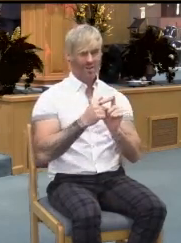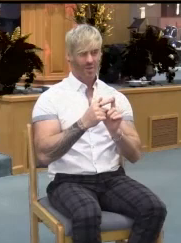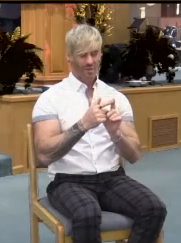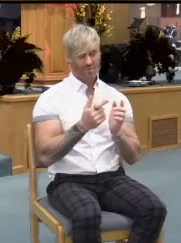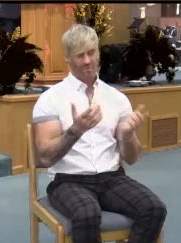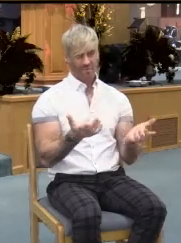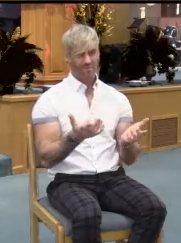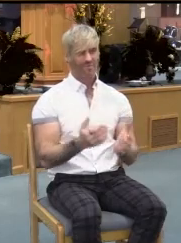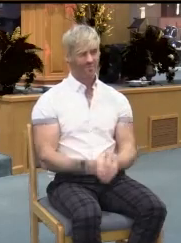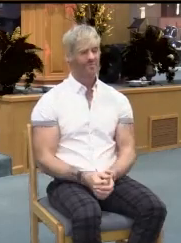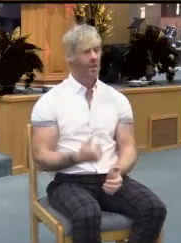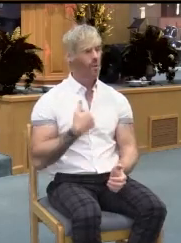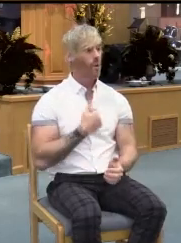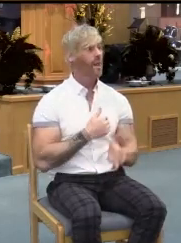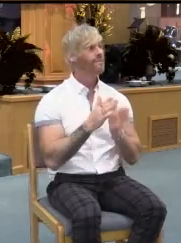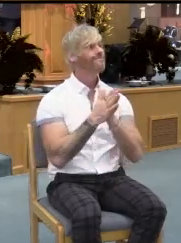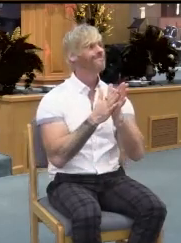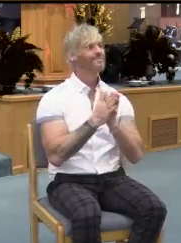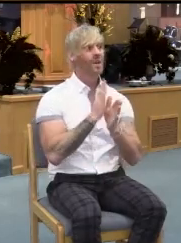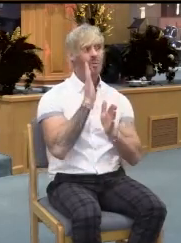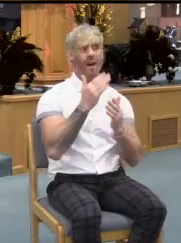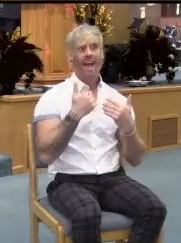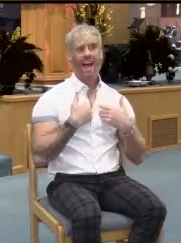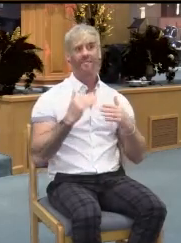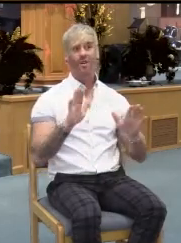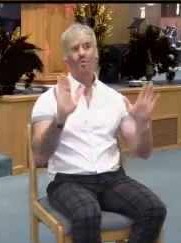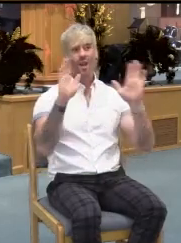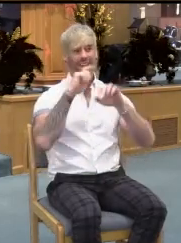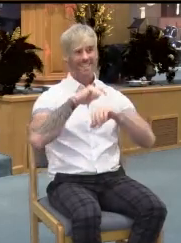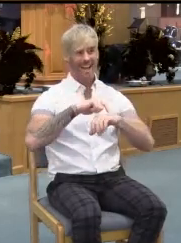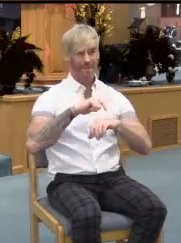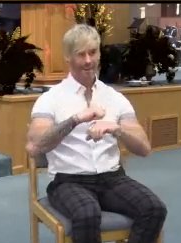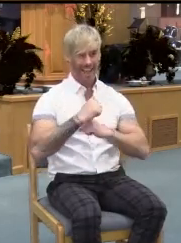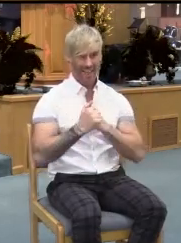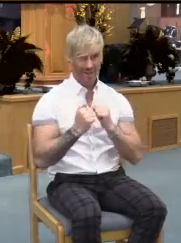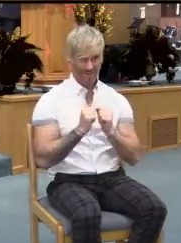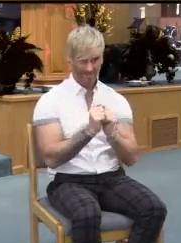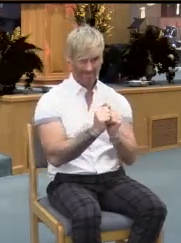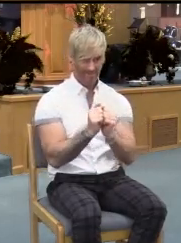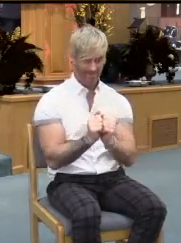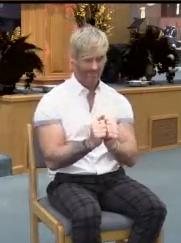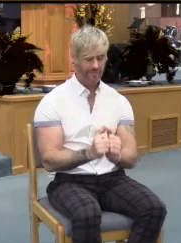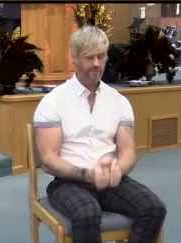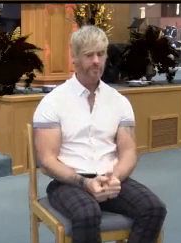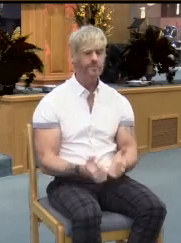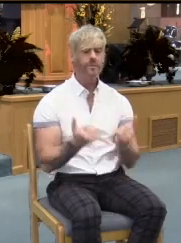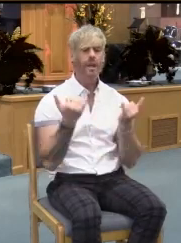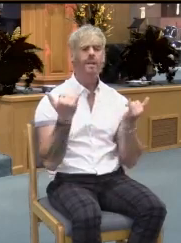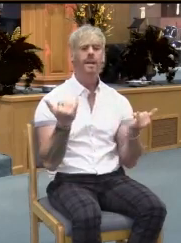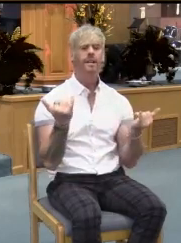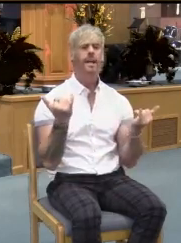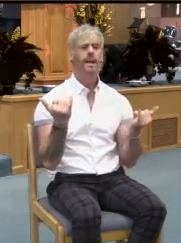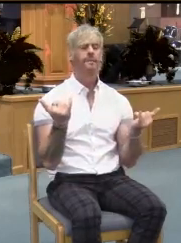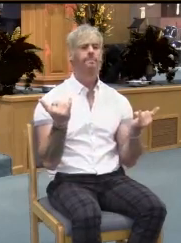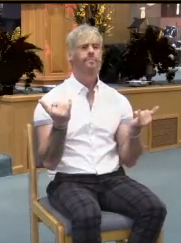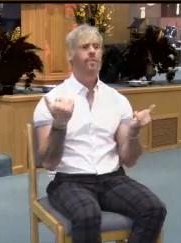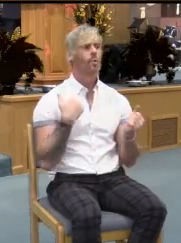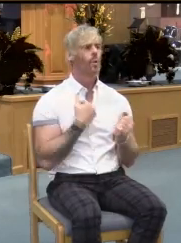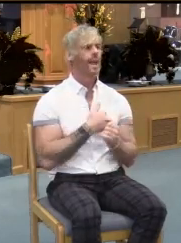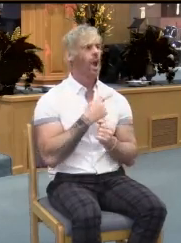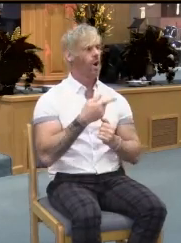that. It's going to be a great time together. Today's message is content in